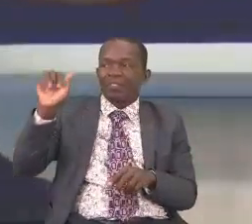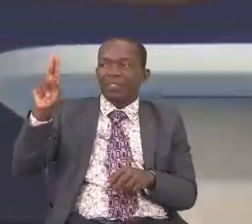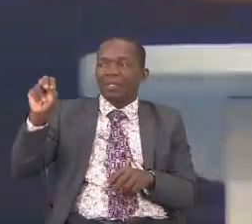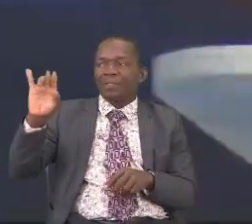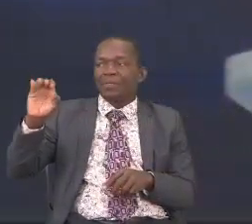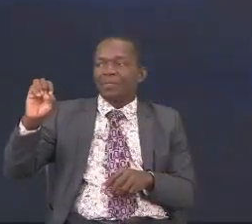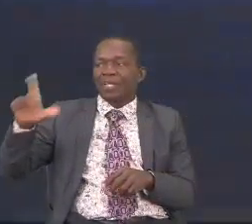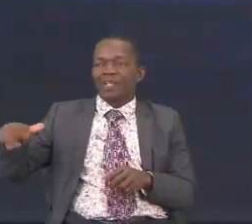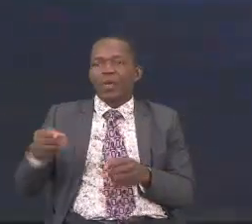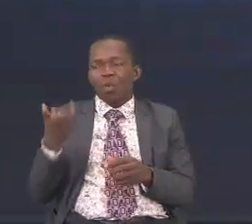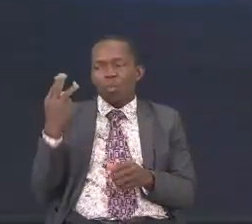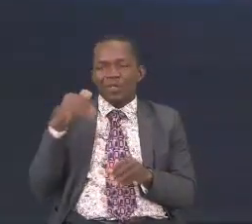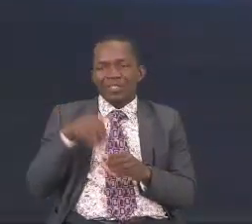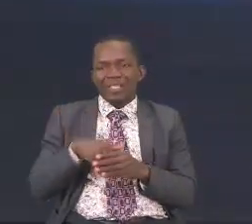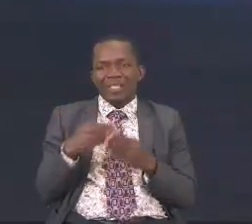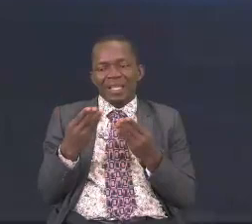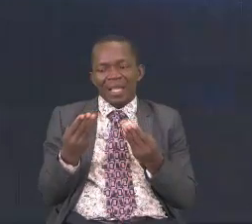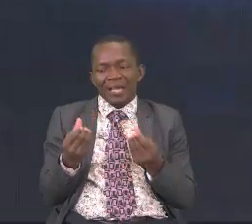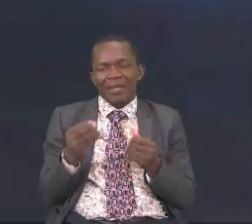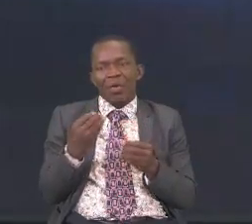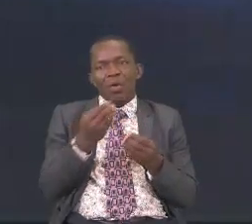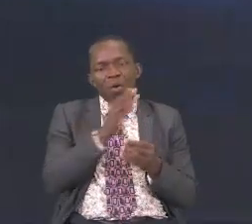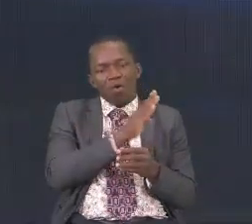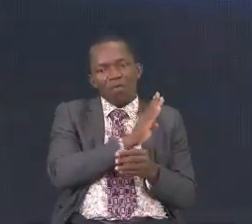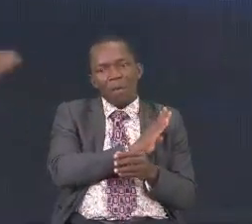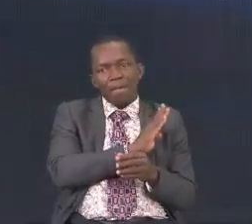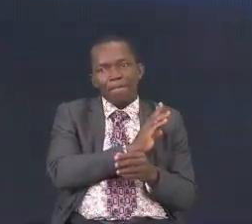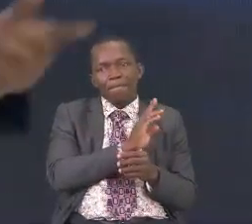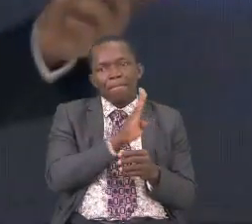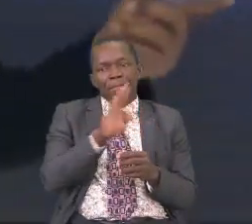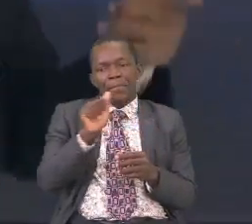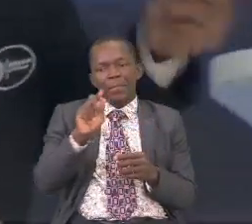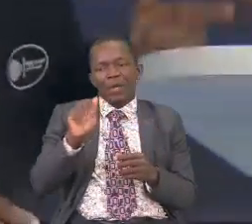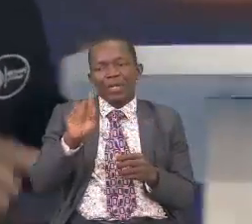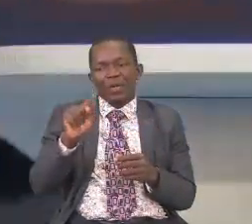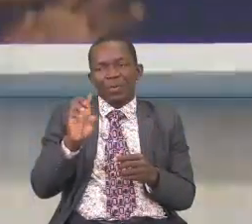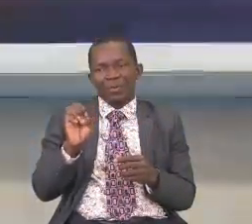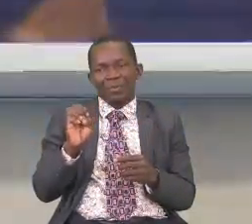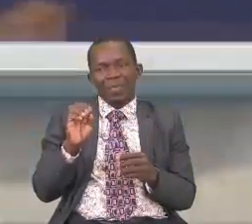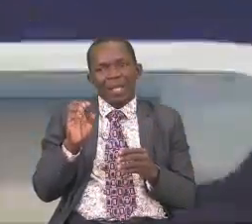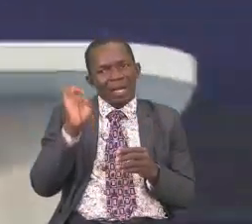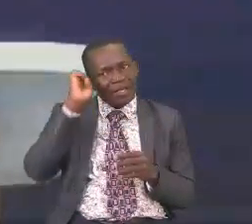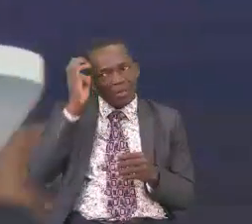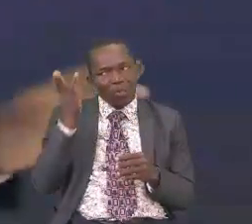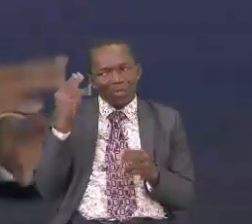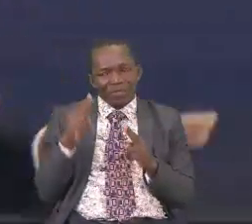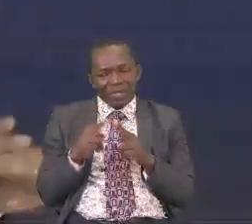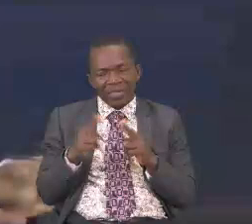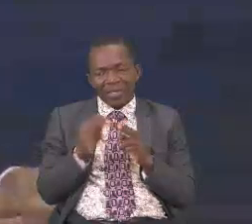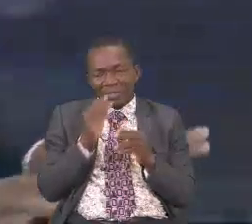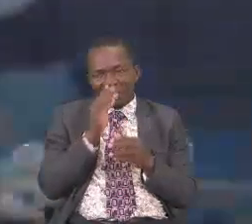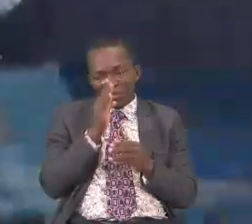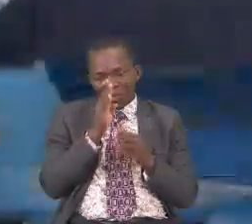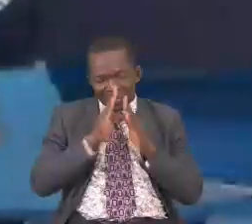you will not bite me and shouted no there is time for silent Faith they had said nobody this show pray